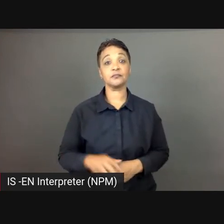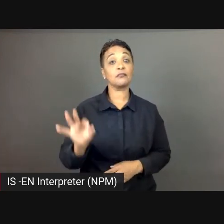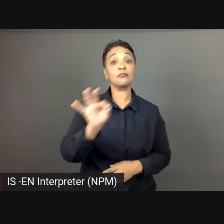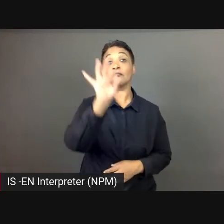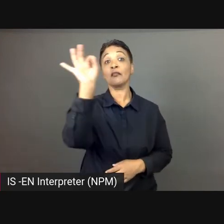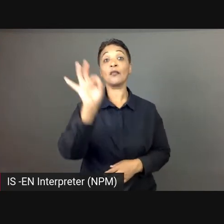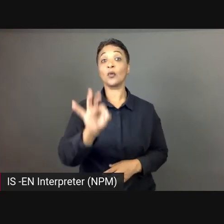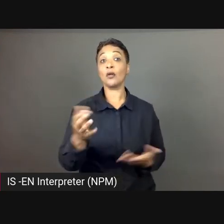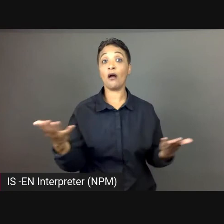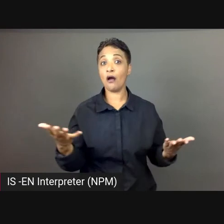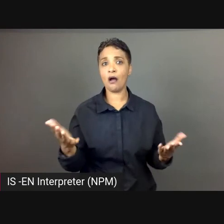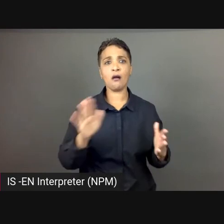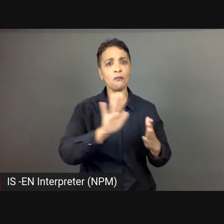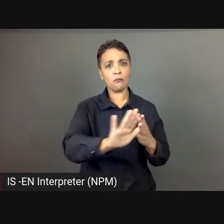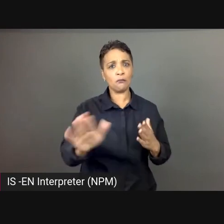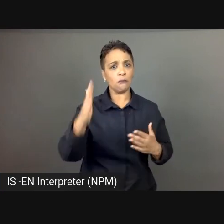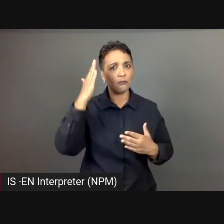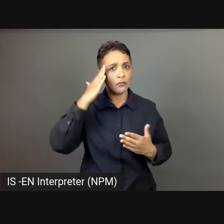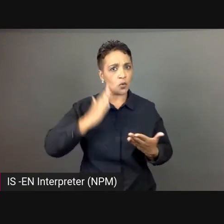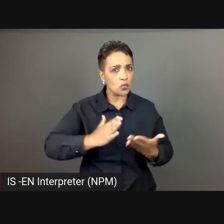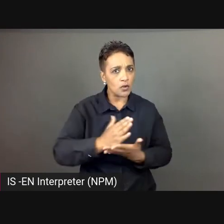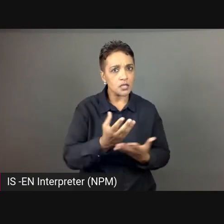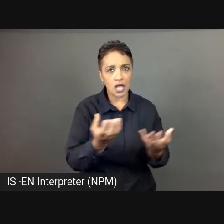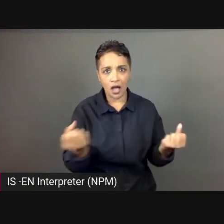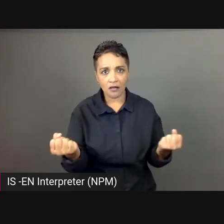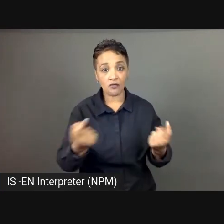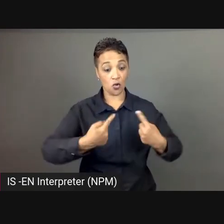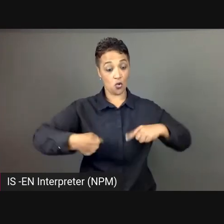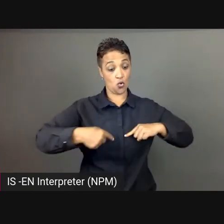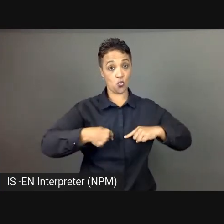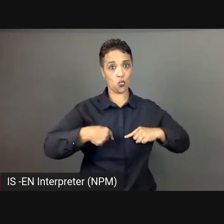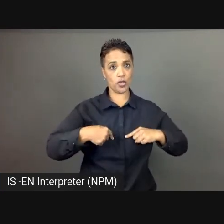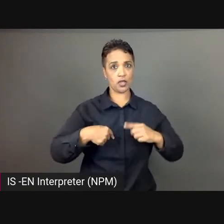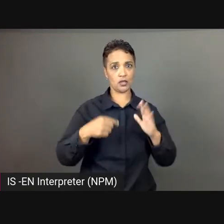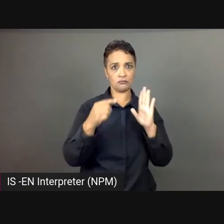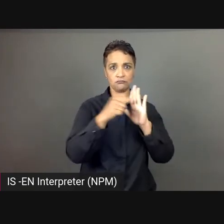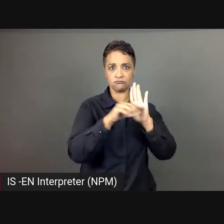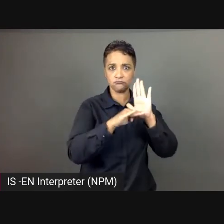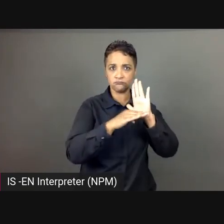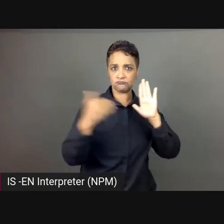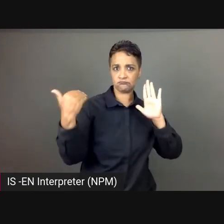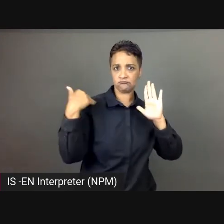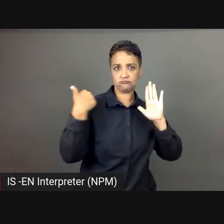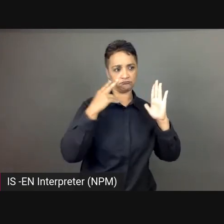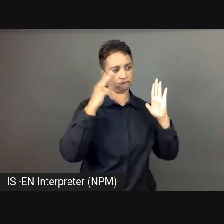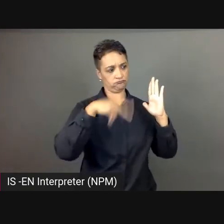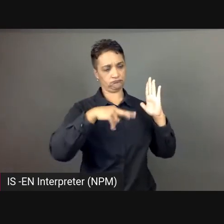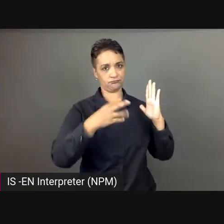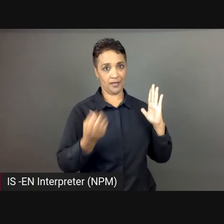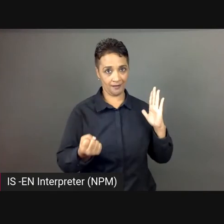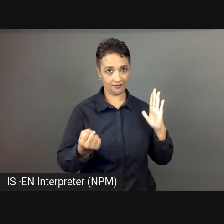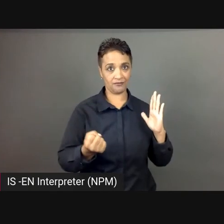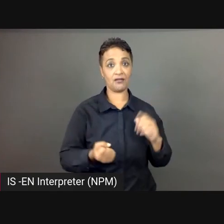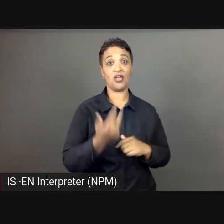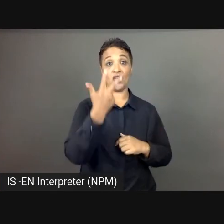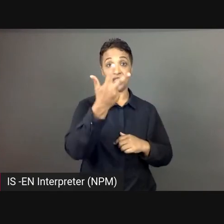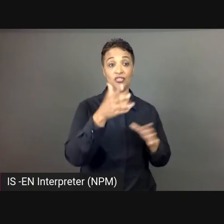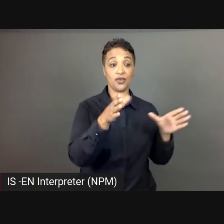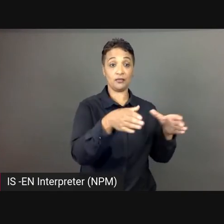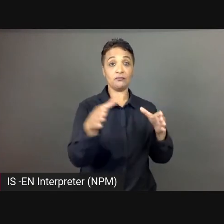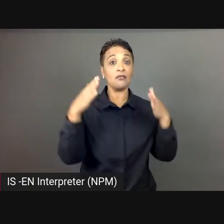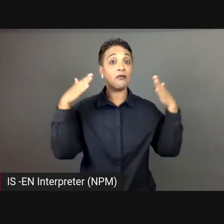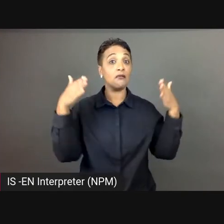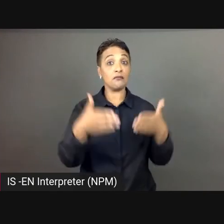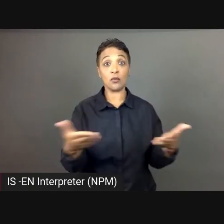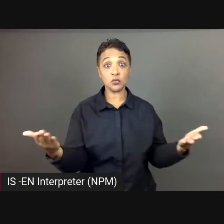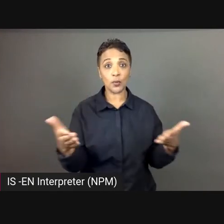and how, as humanitarians, we are held to account. The 3 sessions for today's workshops focus on leadership by people